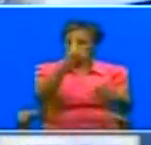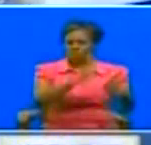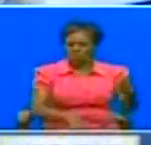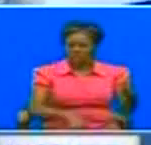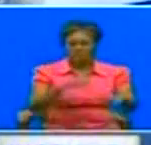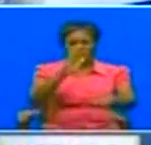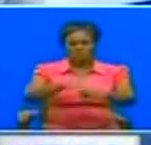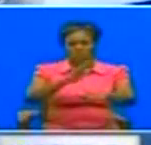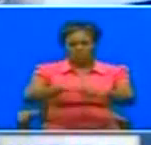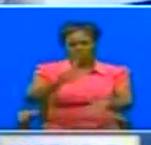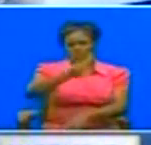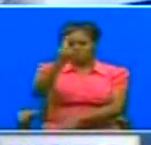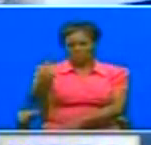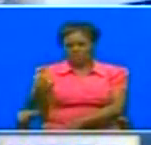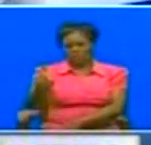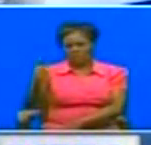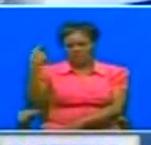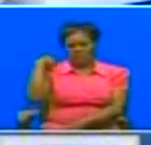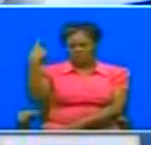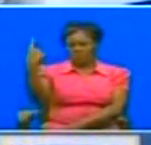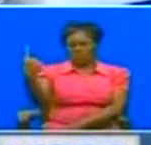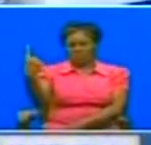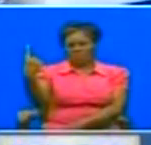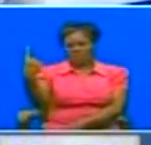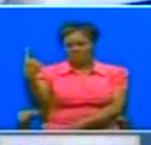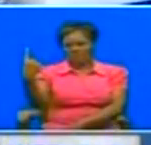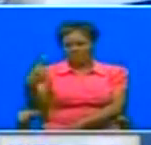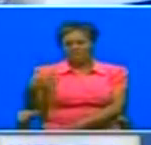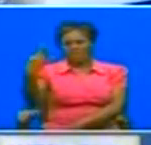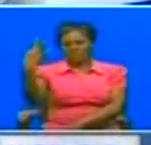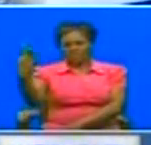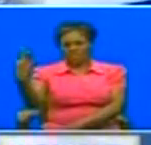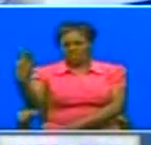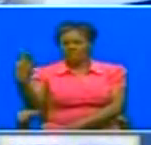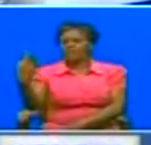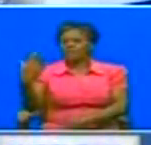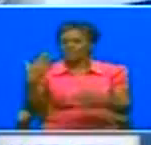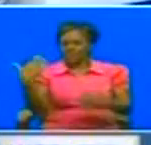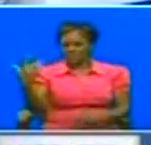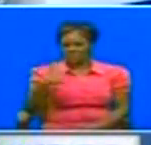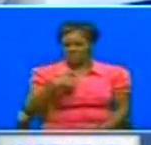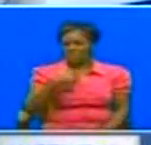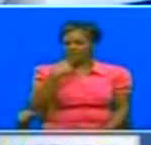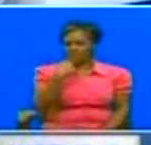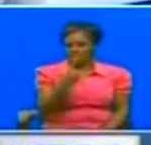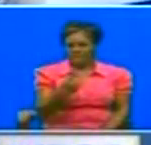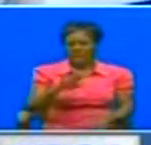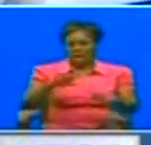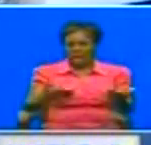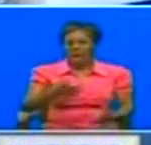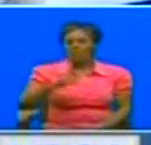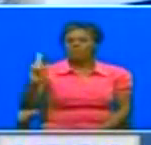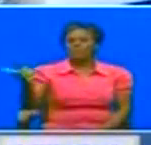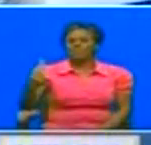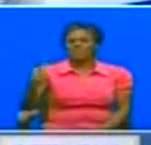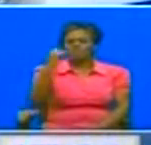Good question, John. What next? One, I think three things I'd like to say in light of how could the president go